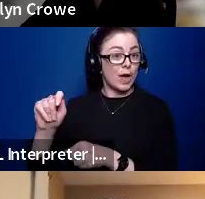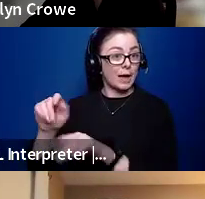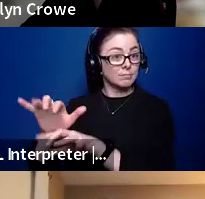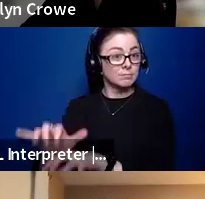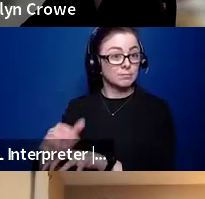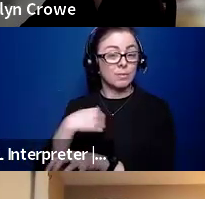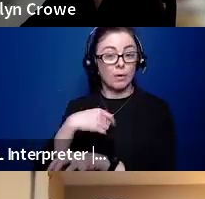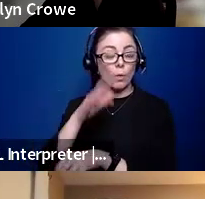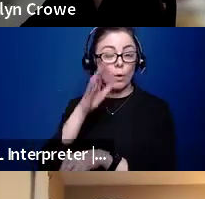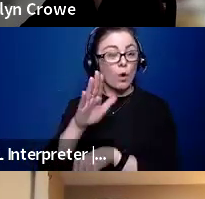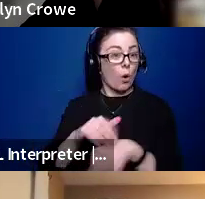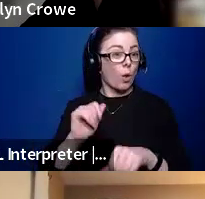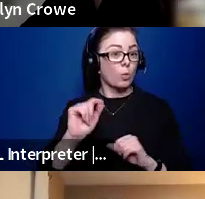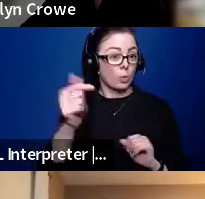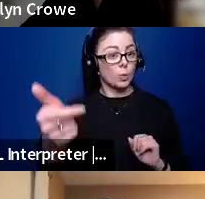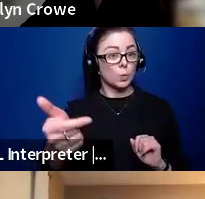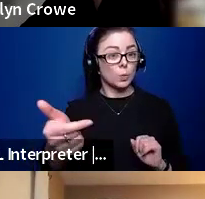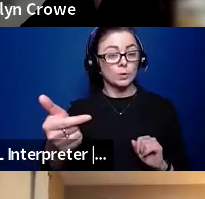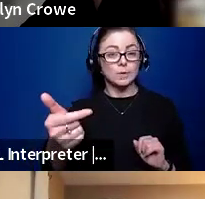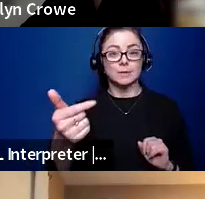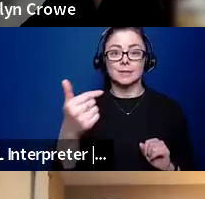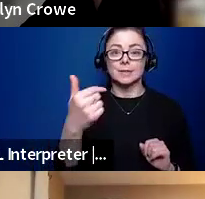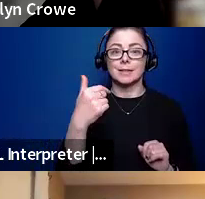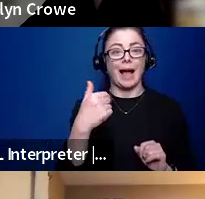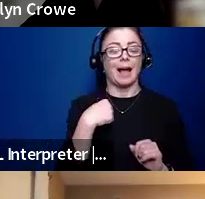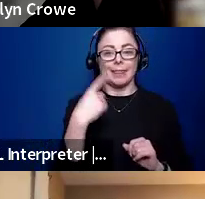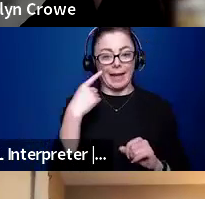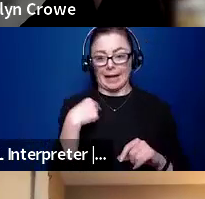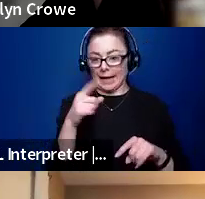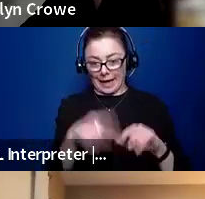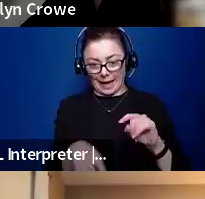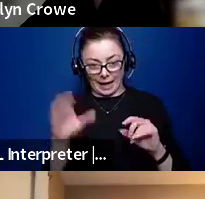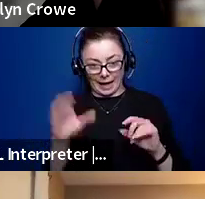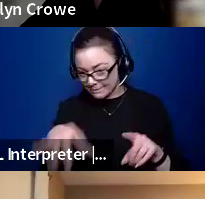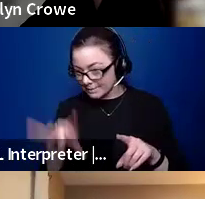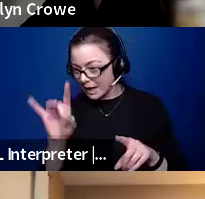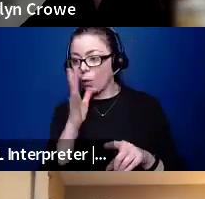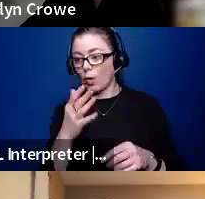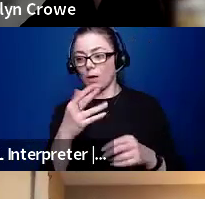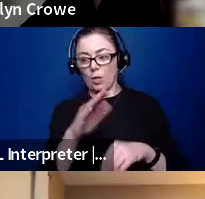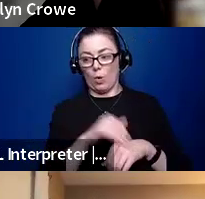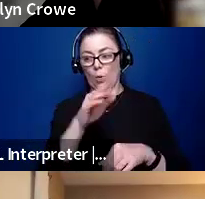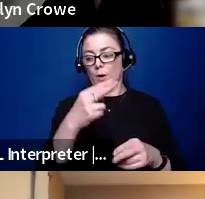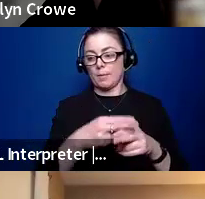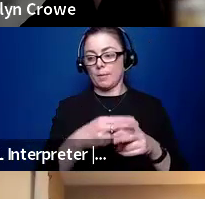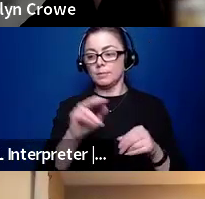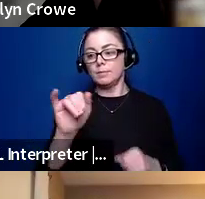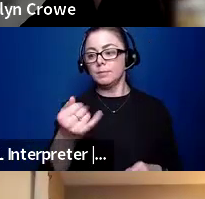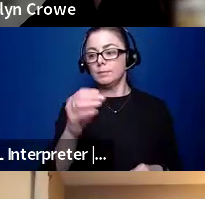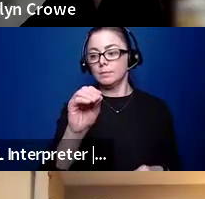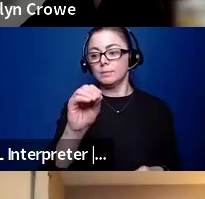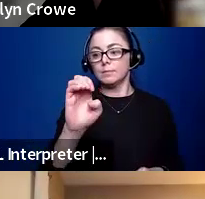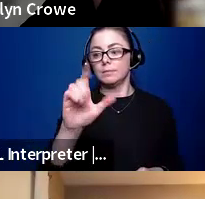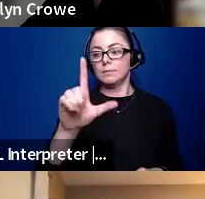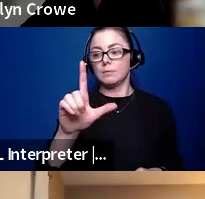I will call you. I don't think I'm going to be able to find you to ask you to unmute, but I'll just call your name. So first up, we have Joel Peterson from